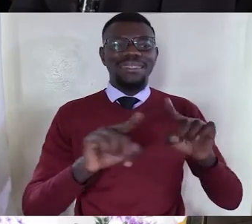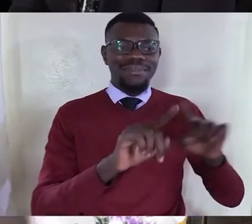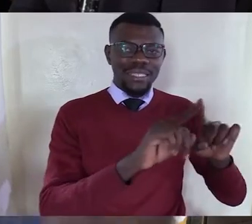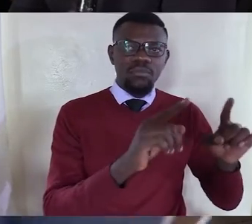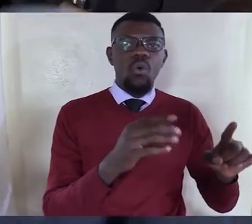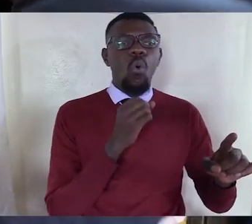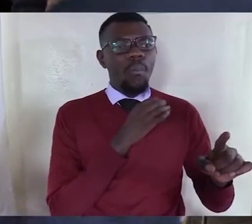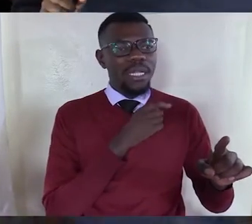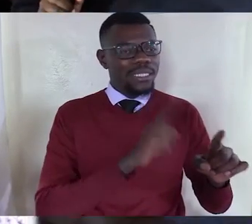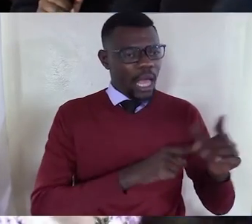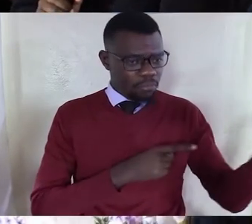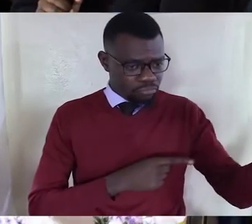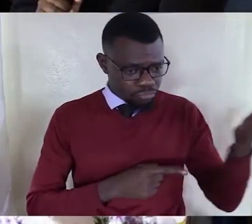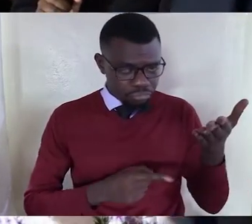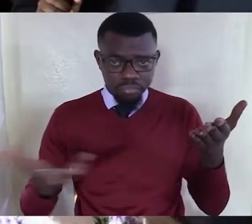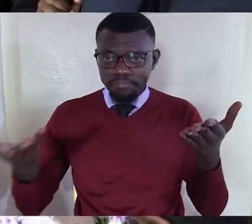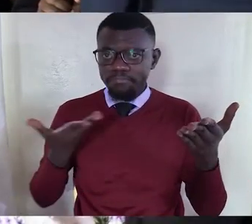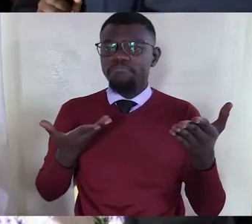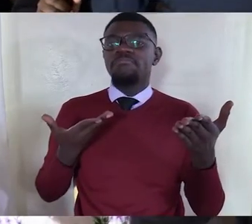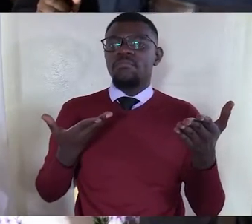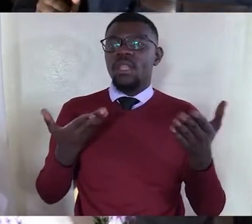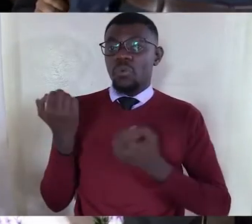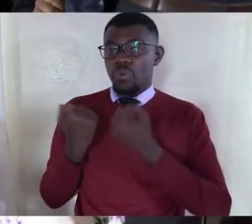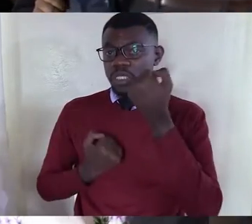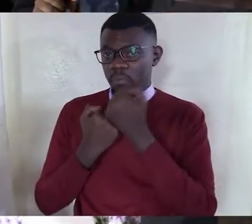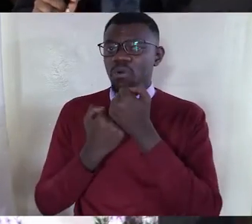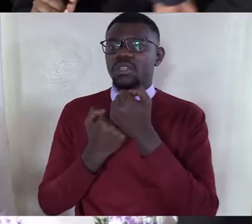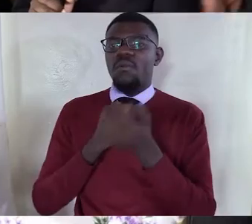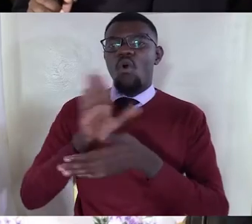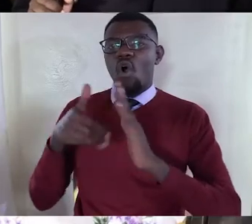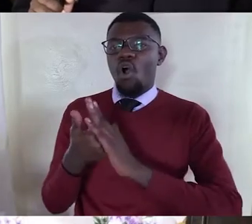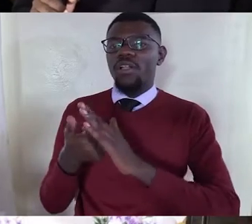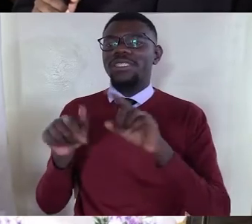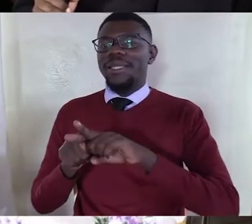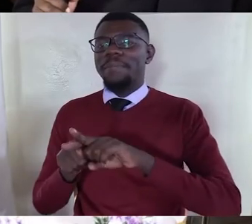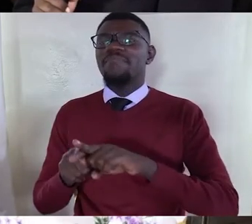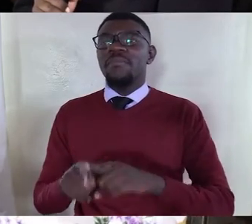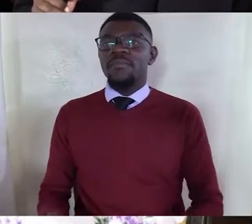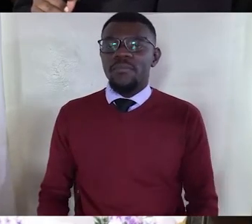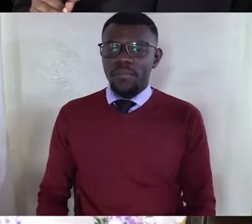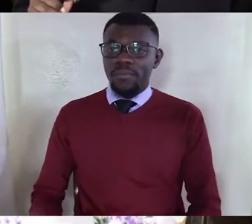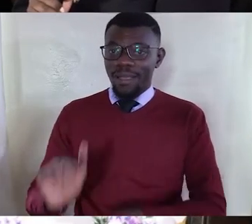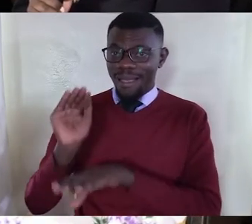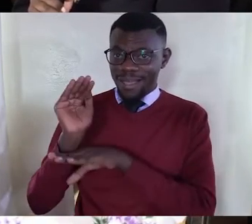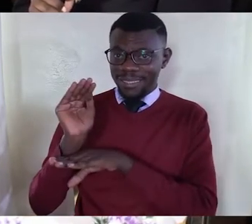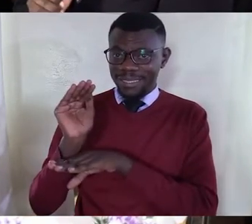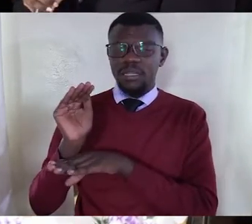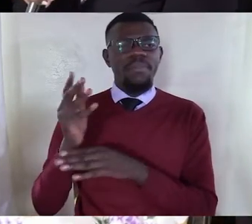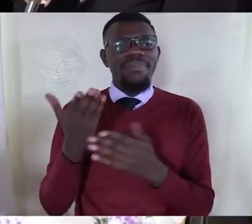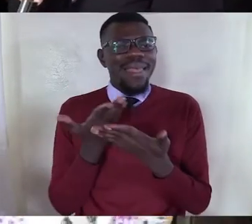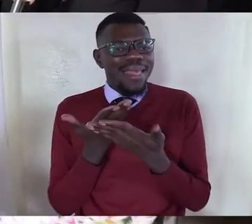Thank you. Thank you so much, Agatha. Quickly, we'll move to Anne